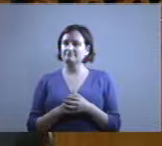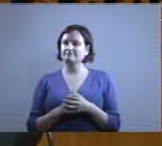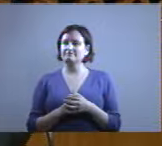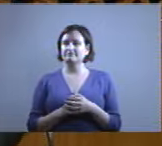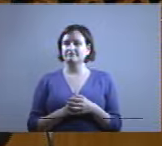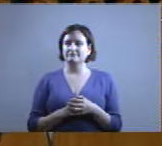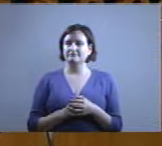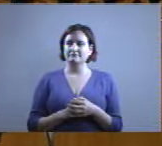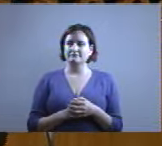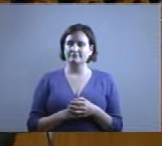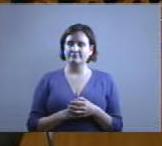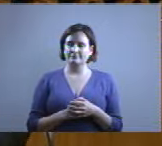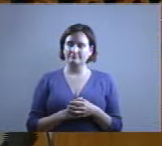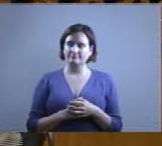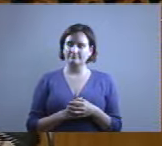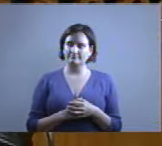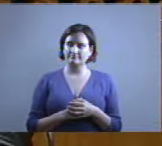Udla ngamandla lo.